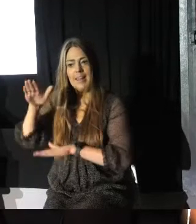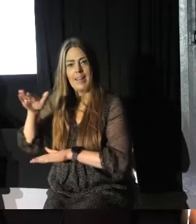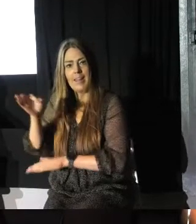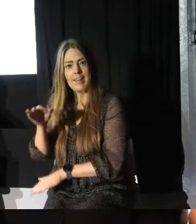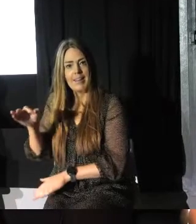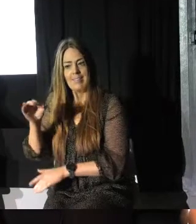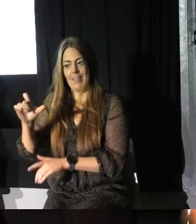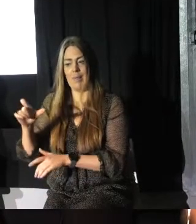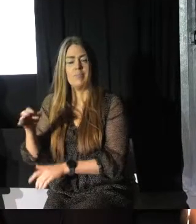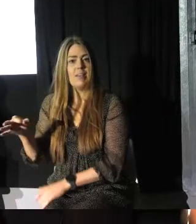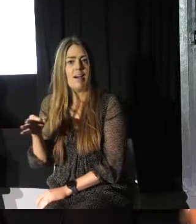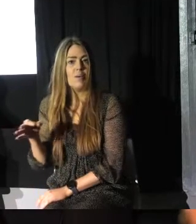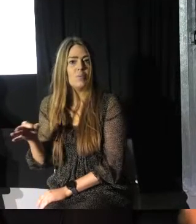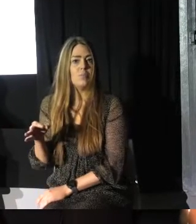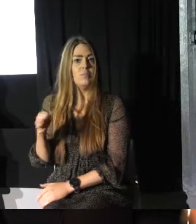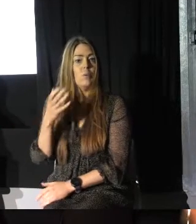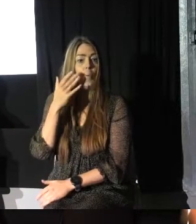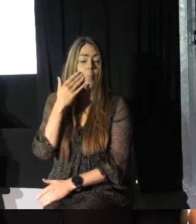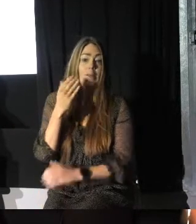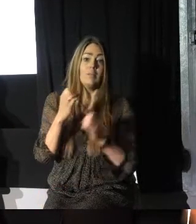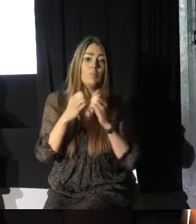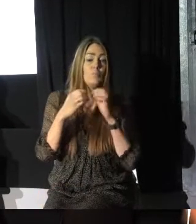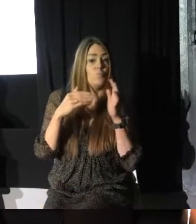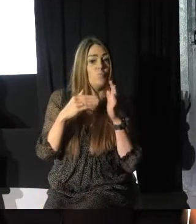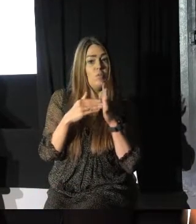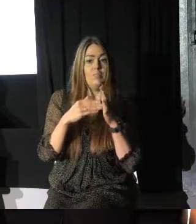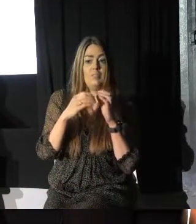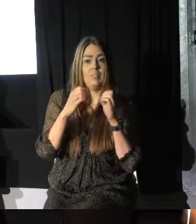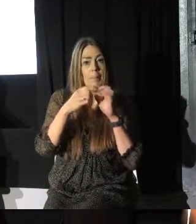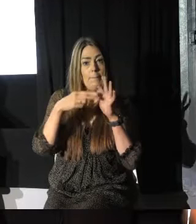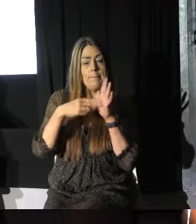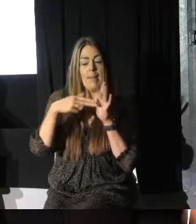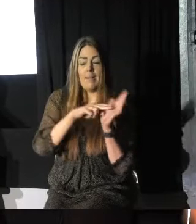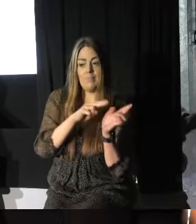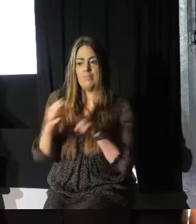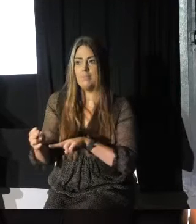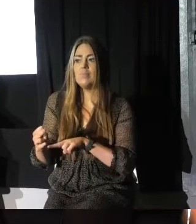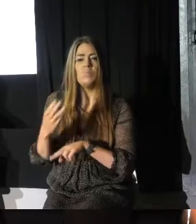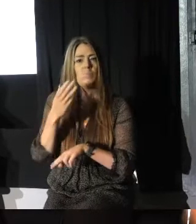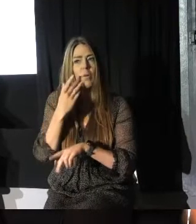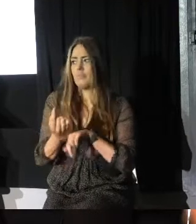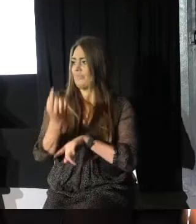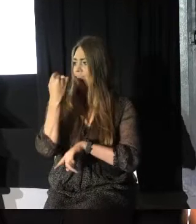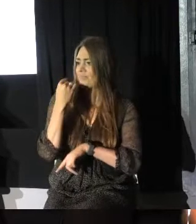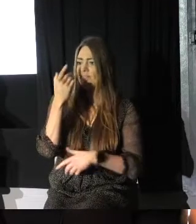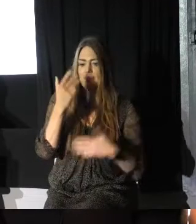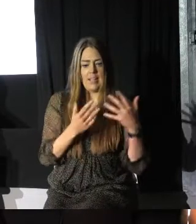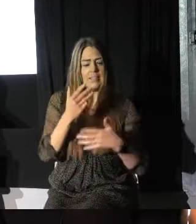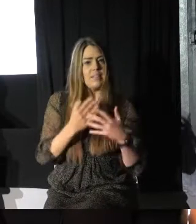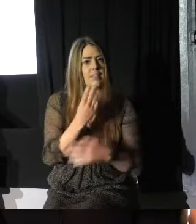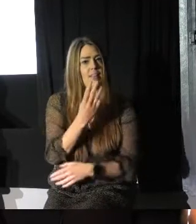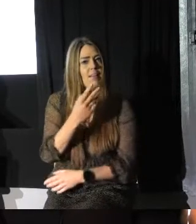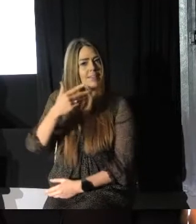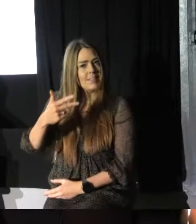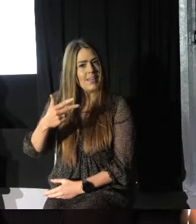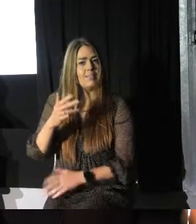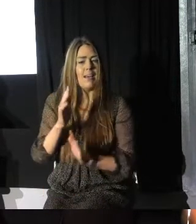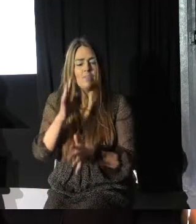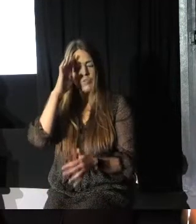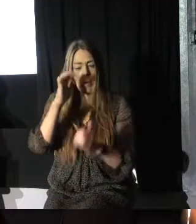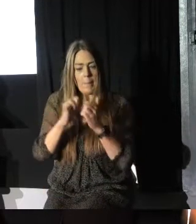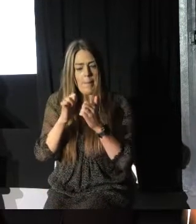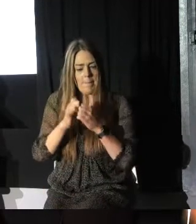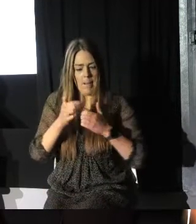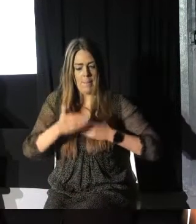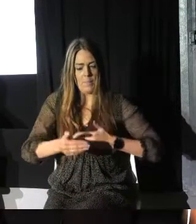were returned to Benin, as early as 1938. So I think we have to remember that these